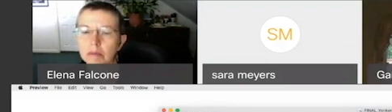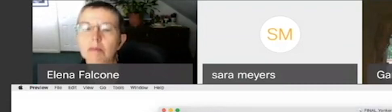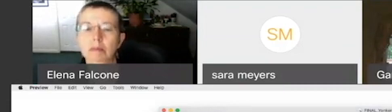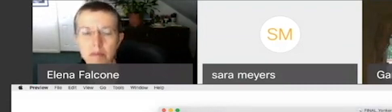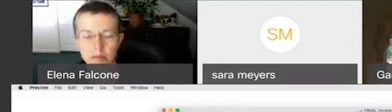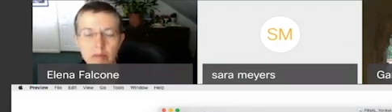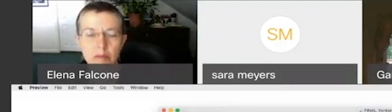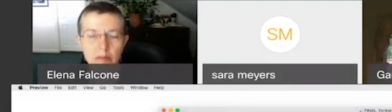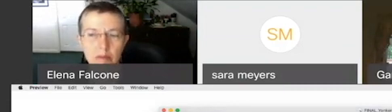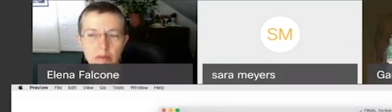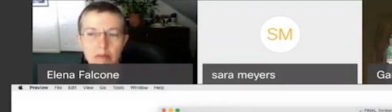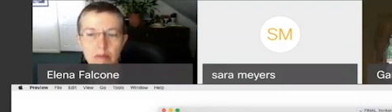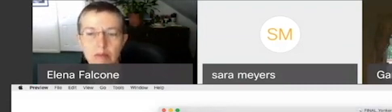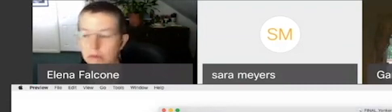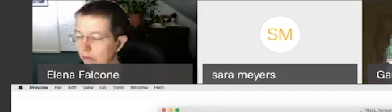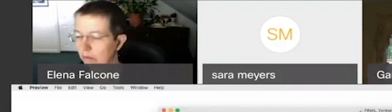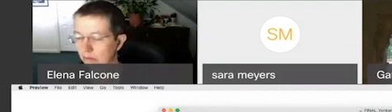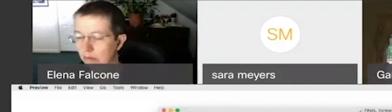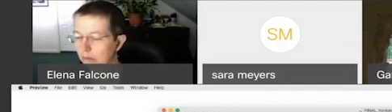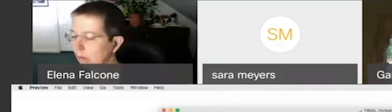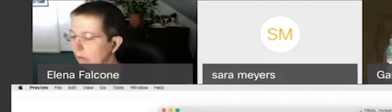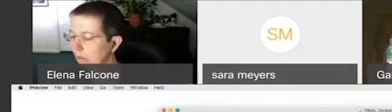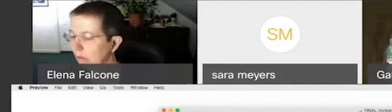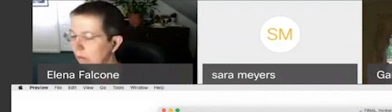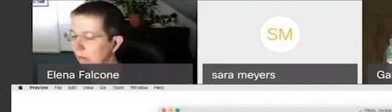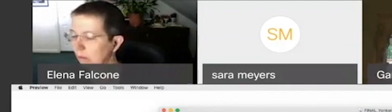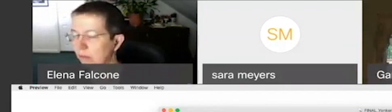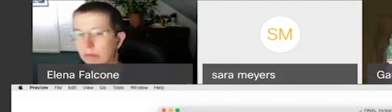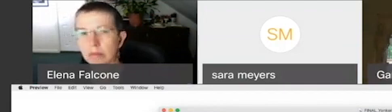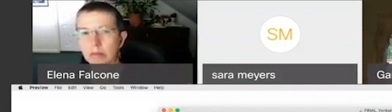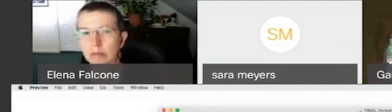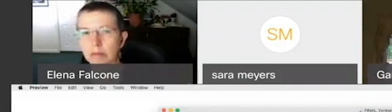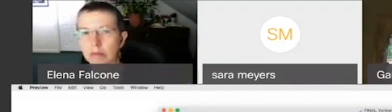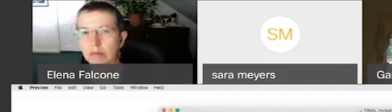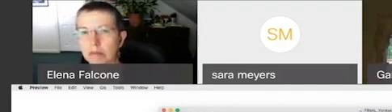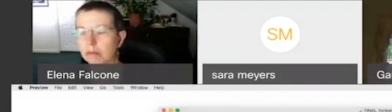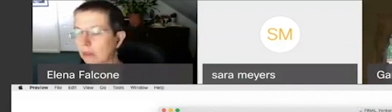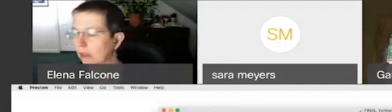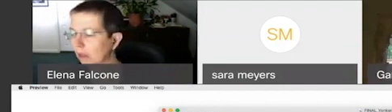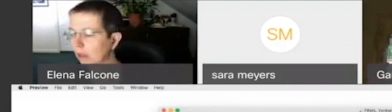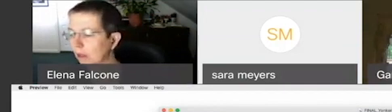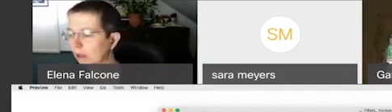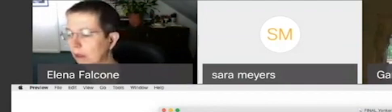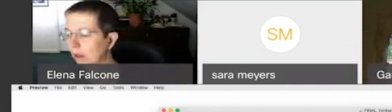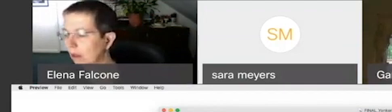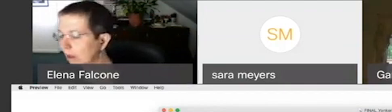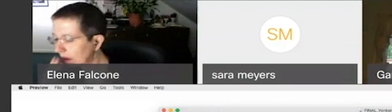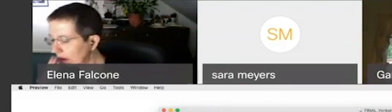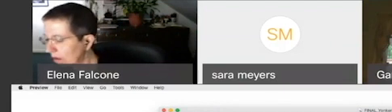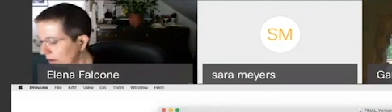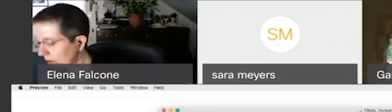with two of those, or one if they have dementia, in order to qualify for